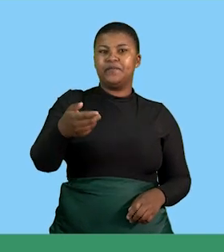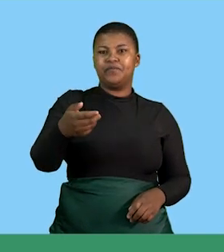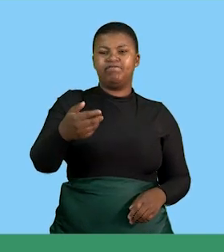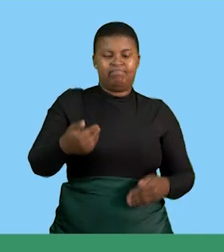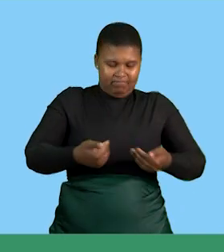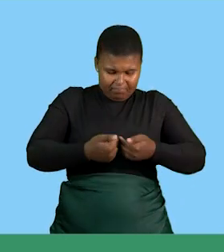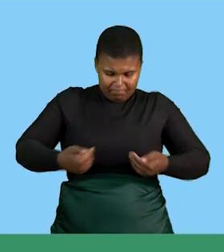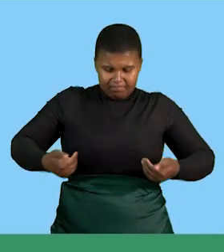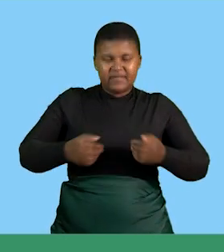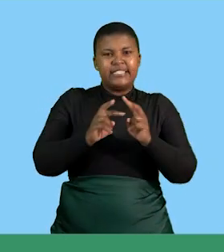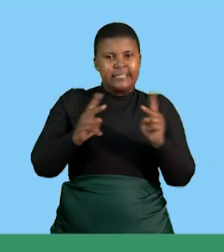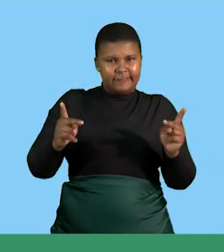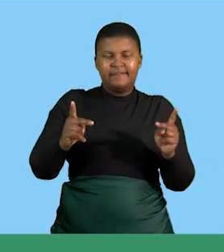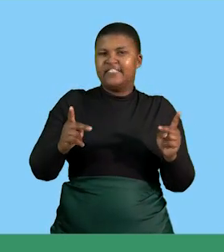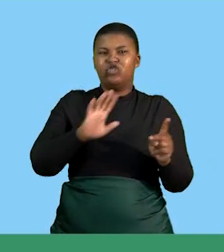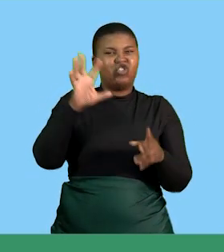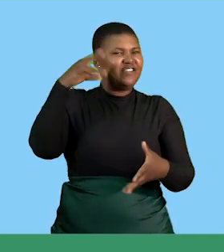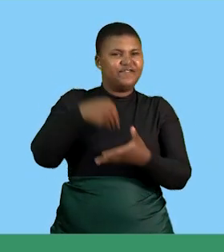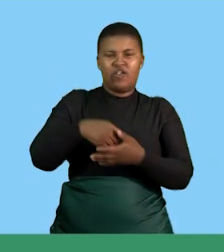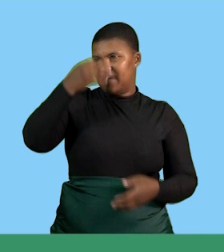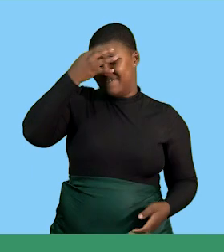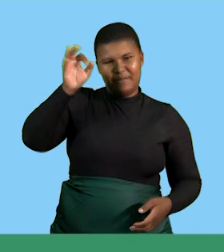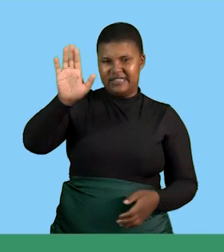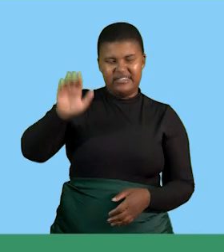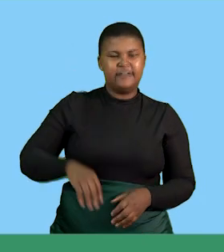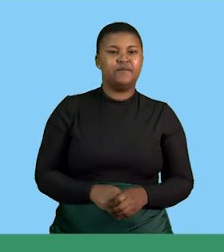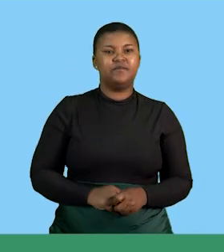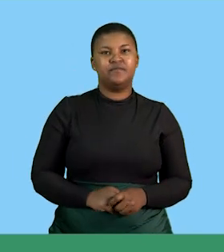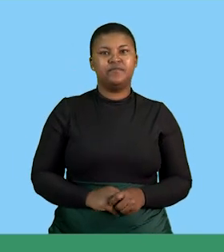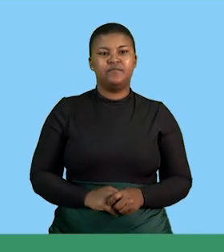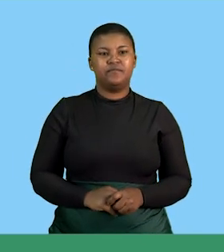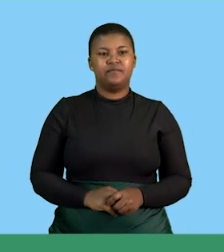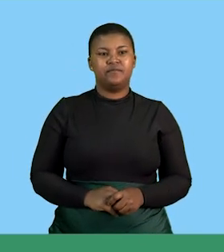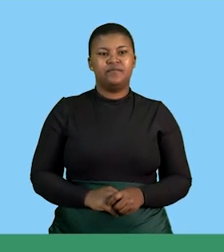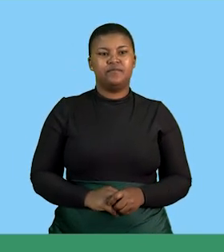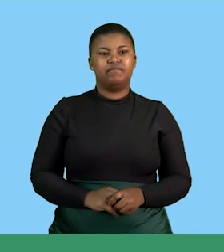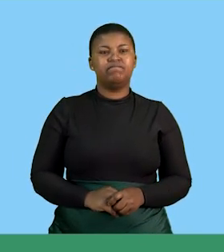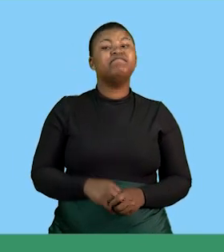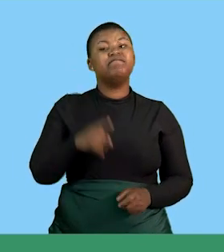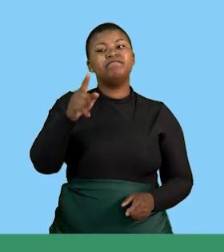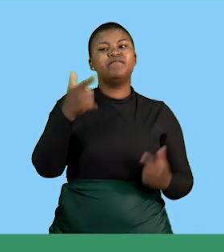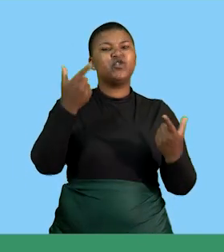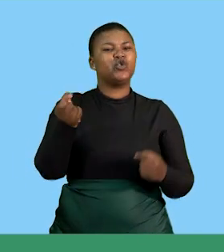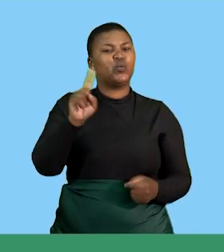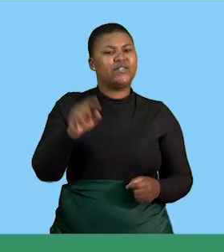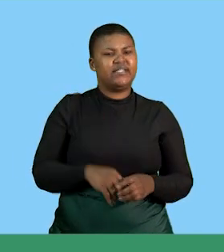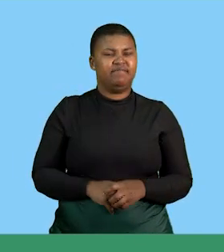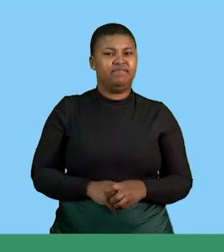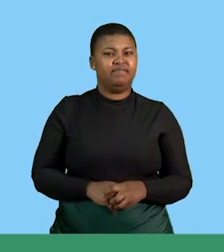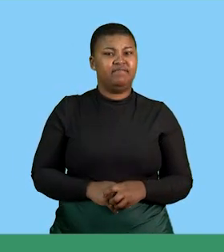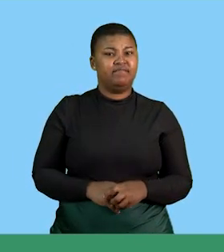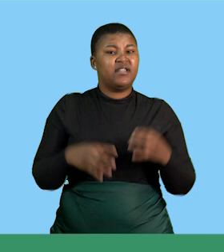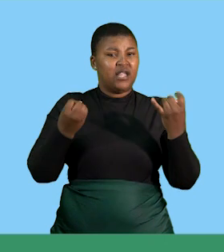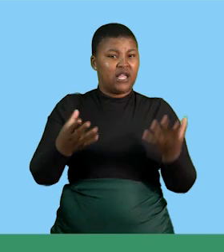isolated or not part of the government. All right, so what they do is they supply consumers with goods